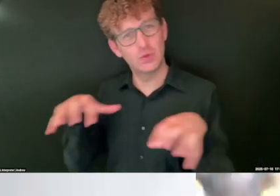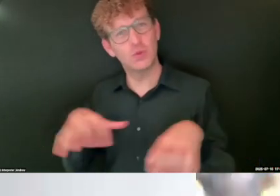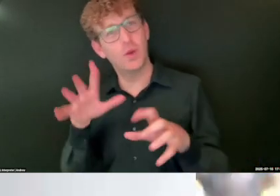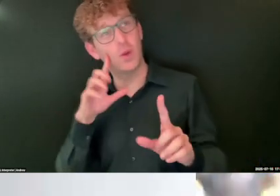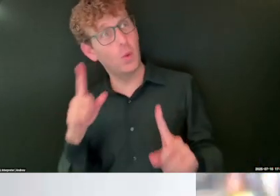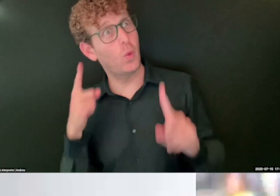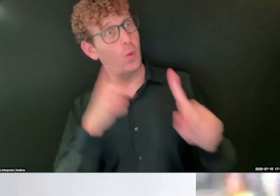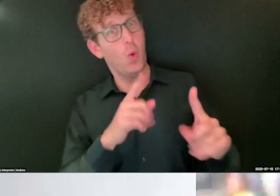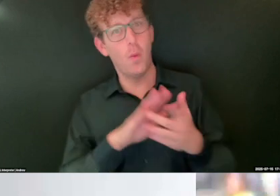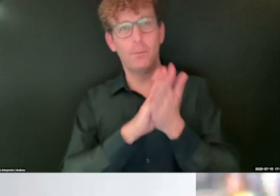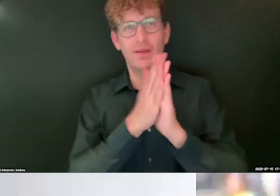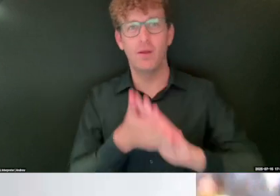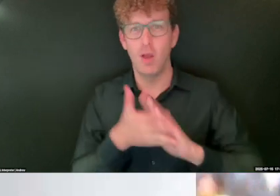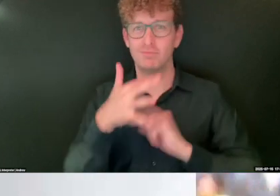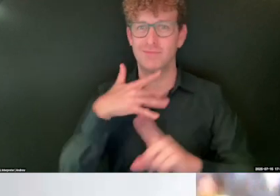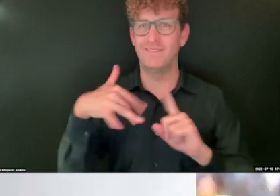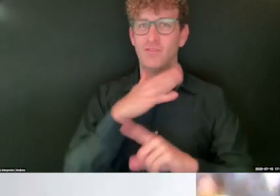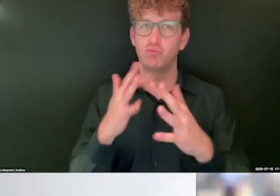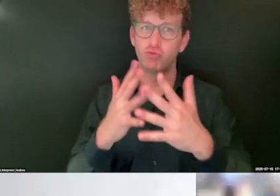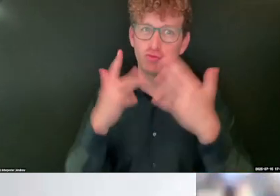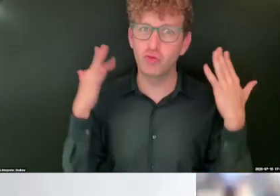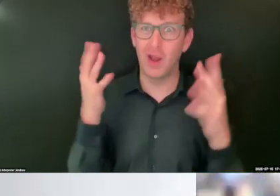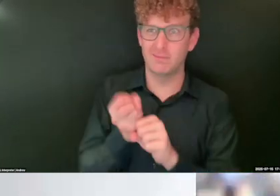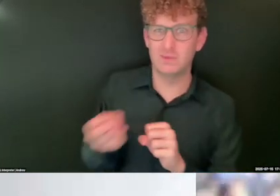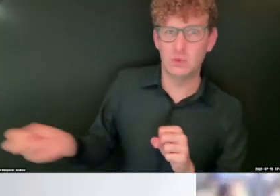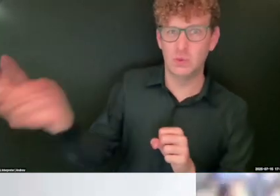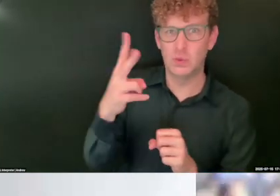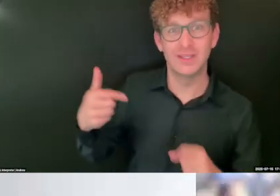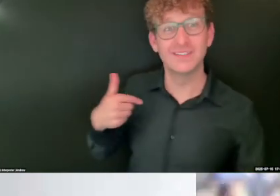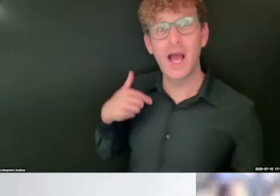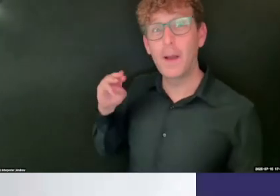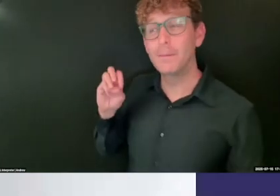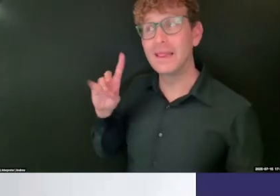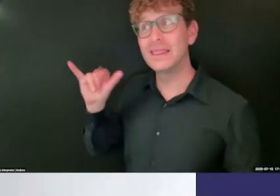within the next 2 years. I'm Melinda Meza with the Stockton Unified School District.